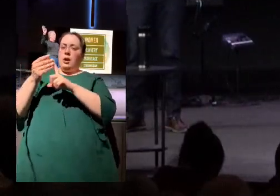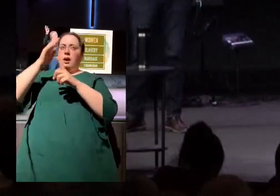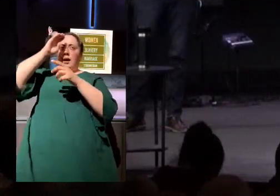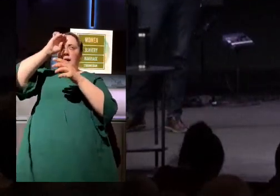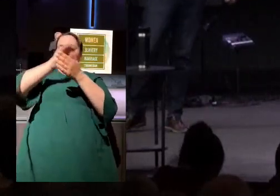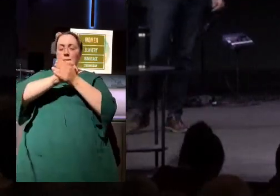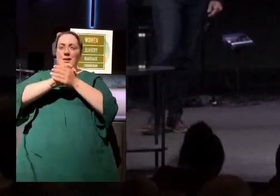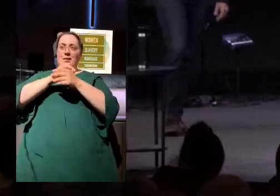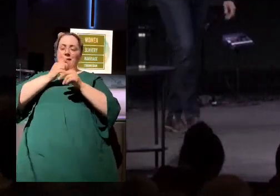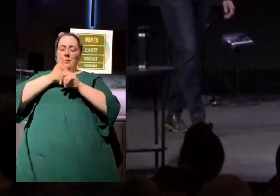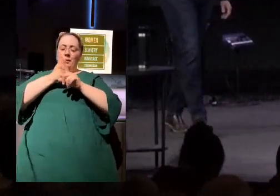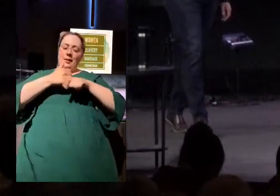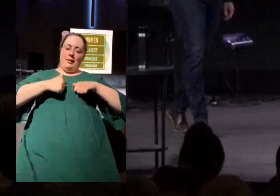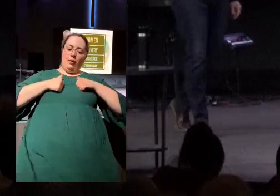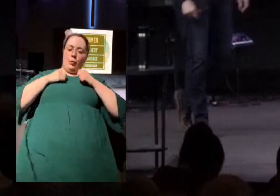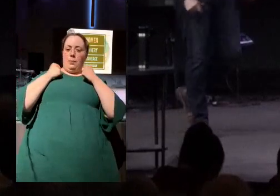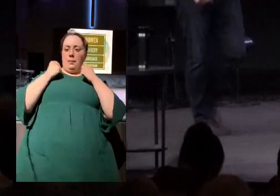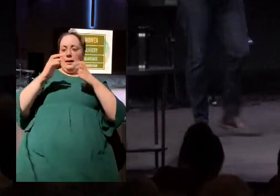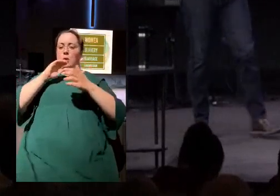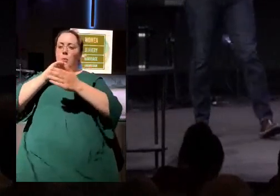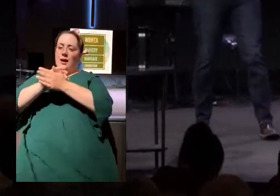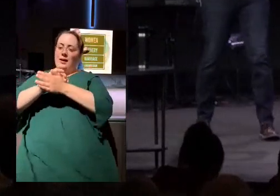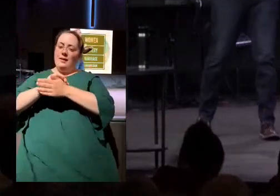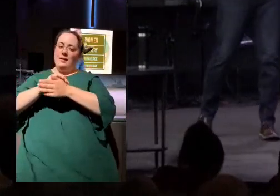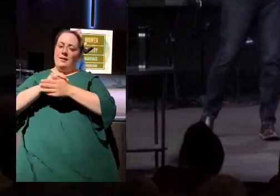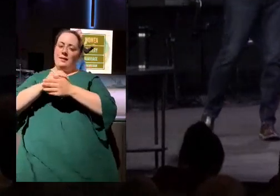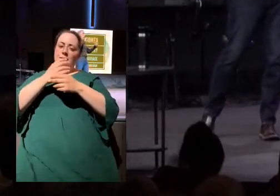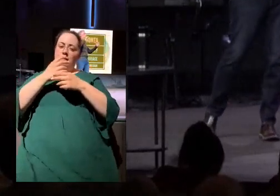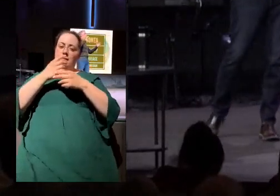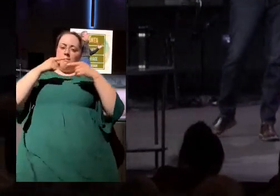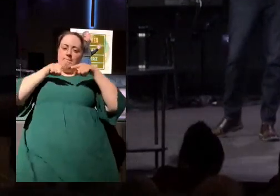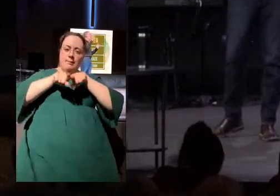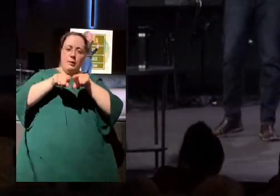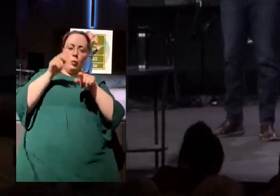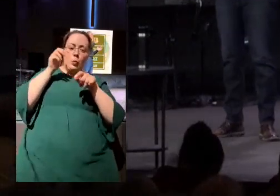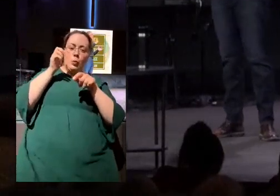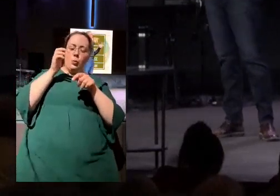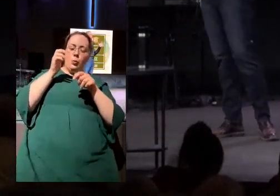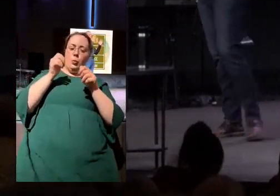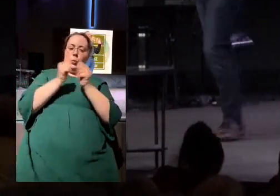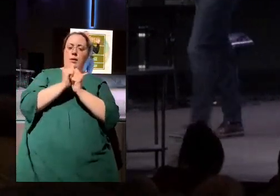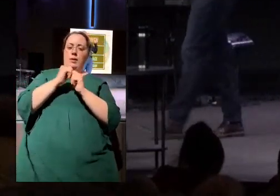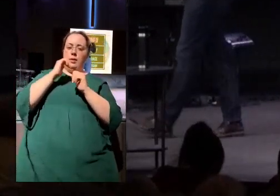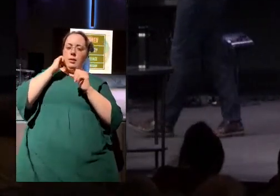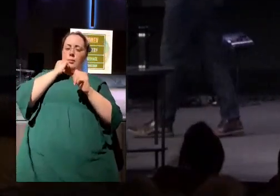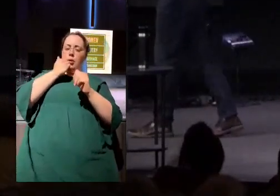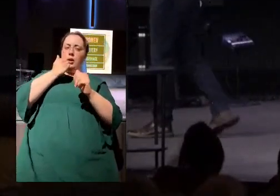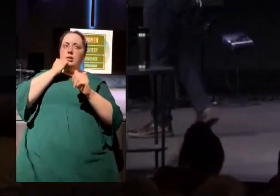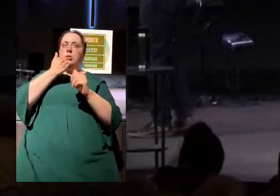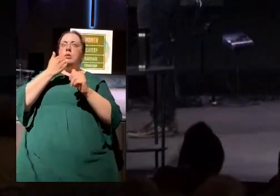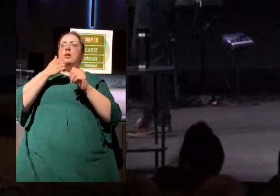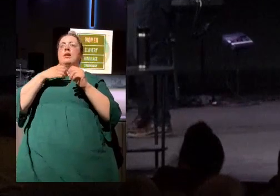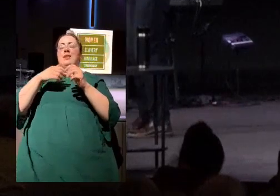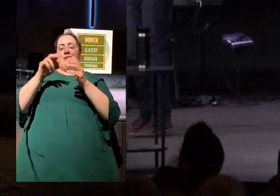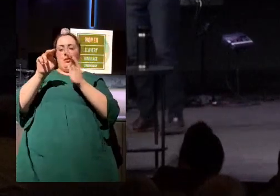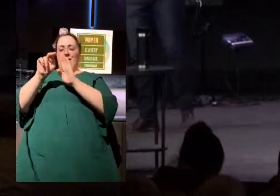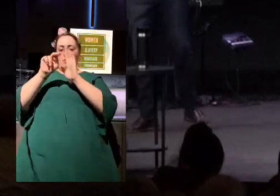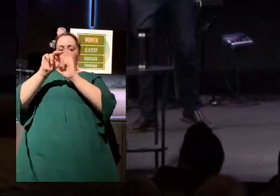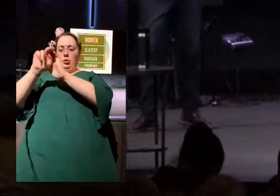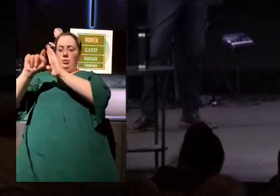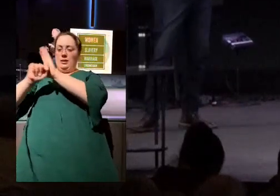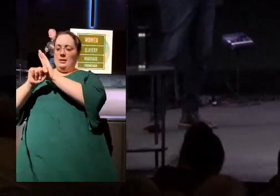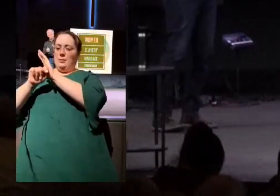many wives and sleeping with concubines and all these things that develop. And even into the New Testament era, marriage was different